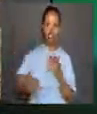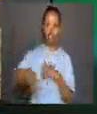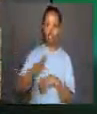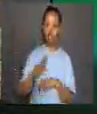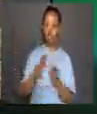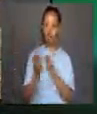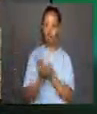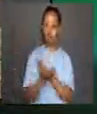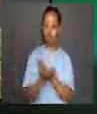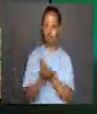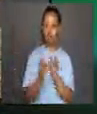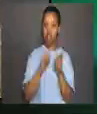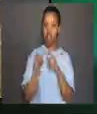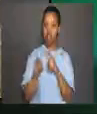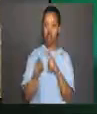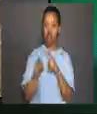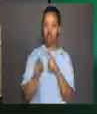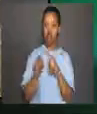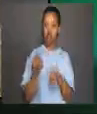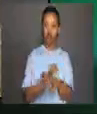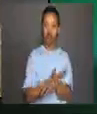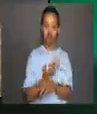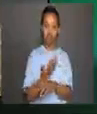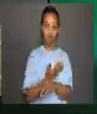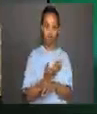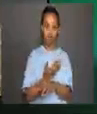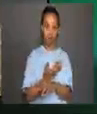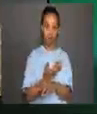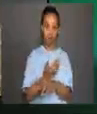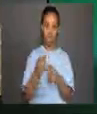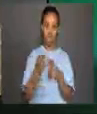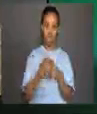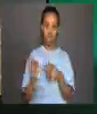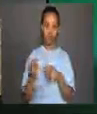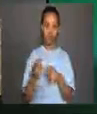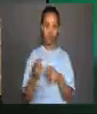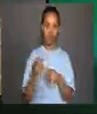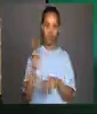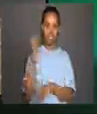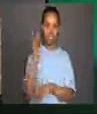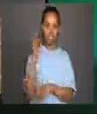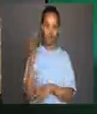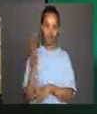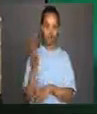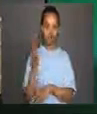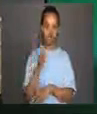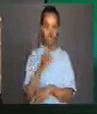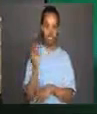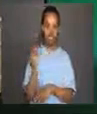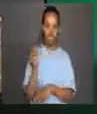vegetation consists of grasses, short shrubs, and